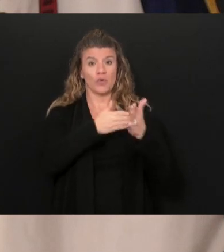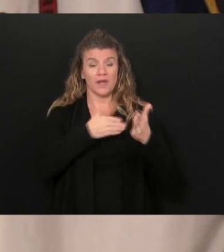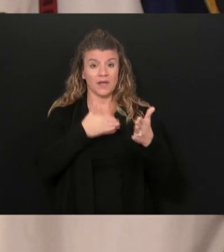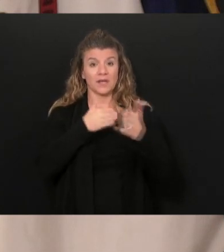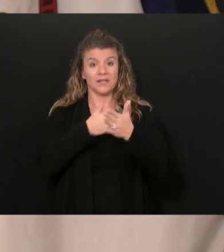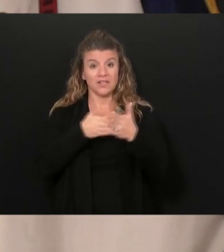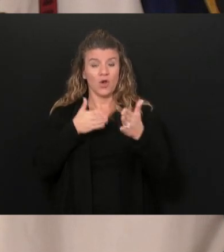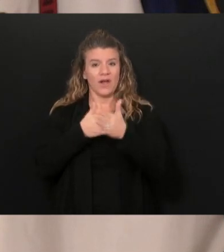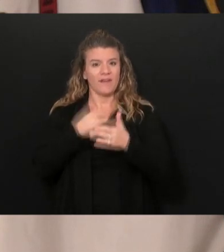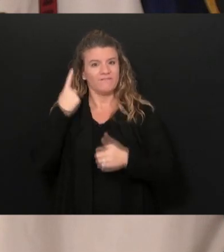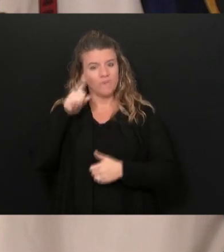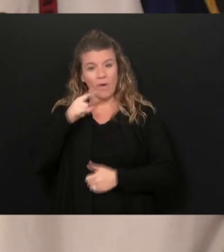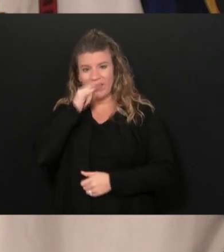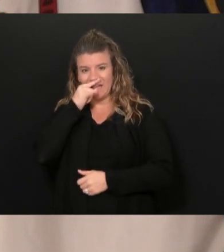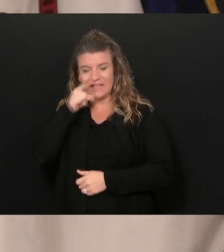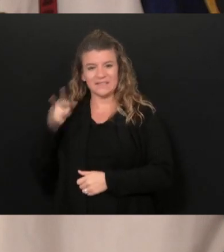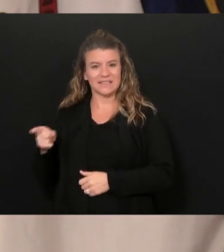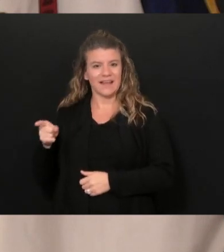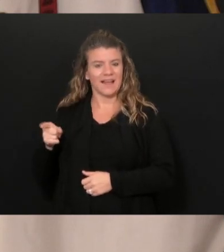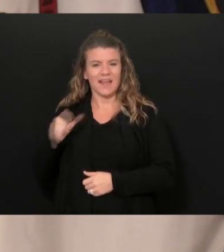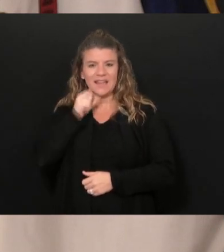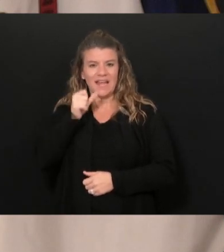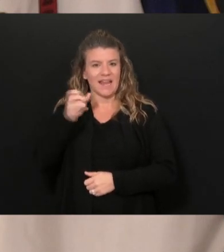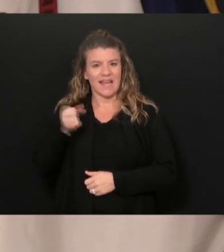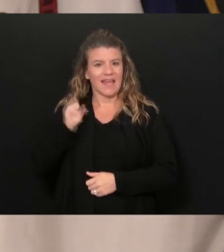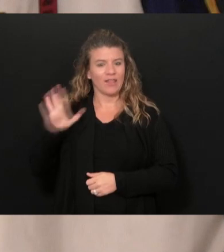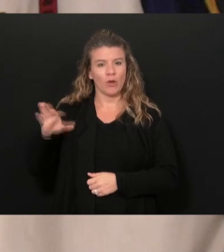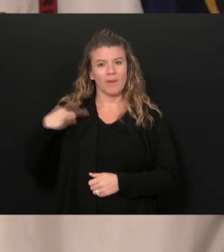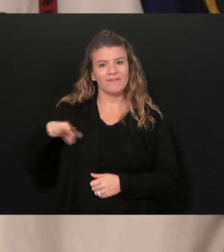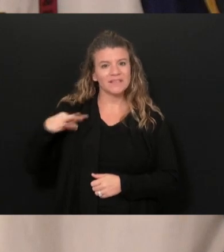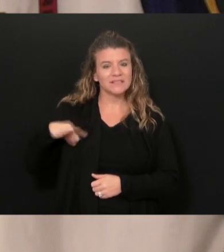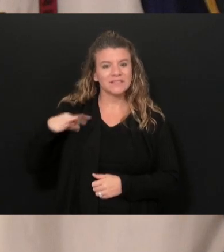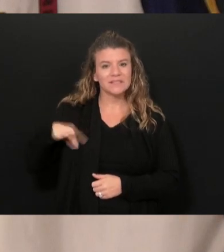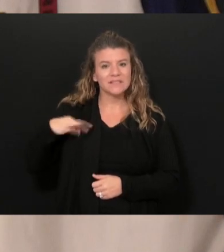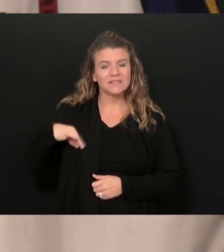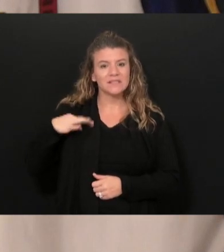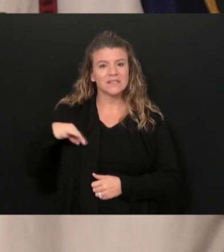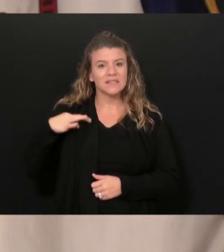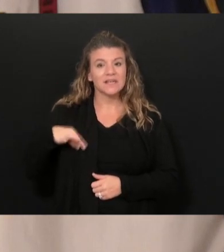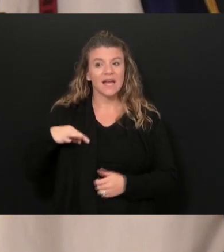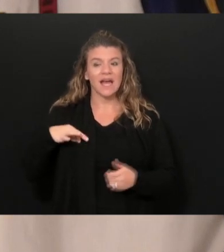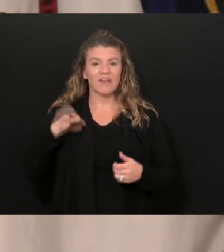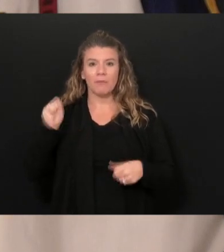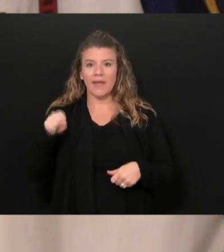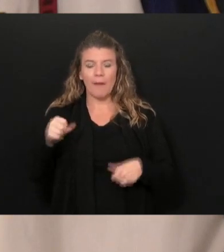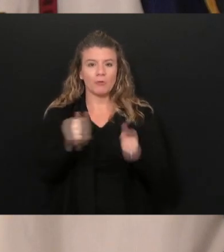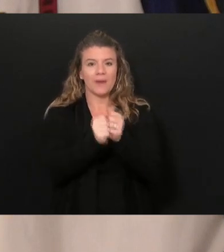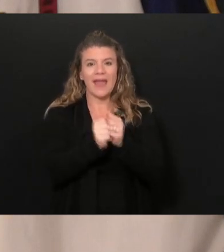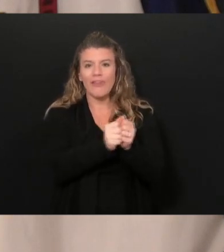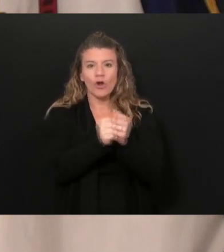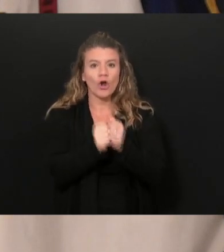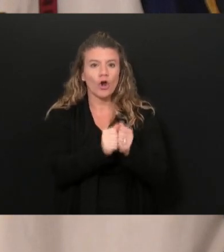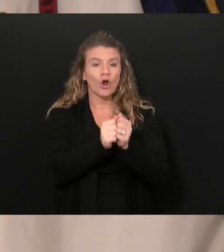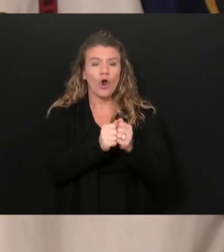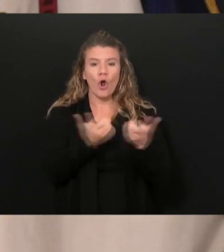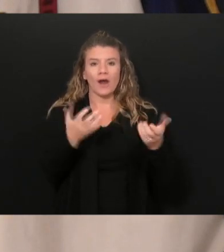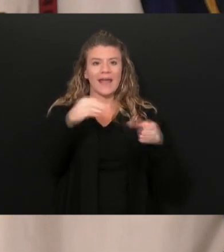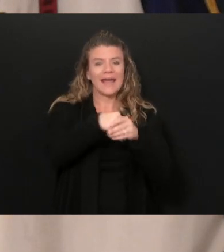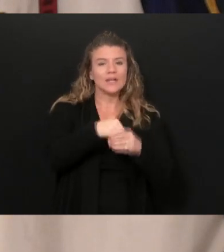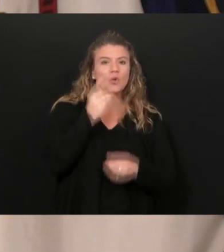of kids that said they didn't get the benefits of being together or being in a dorm